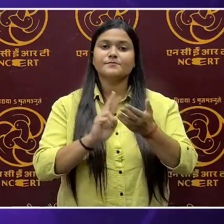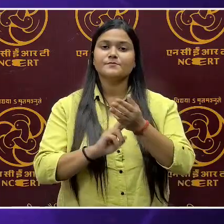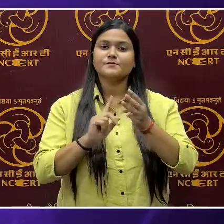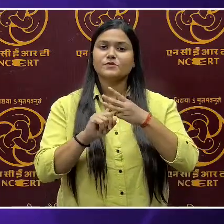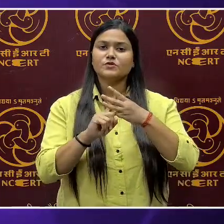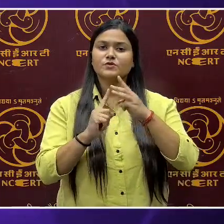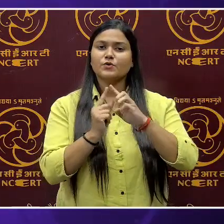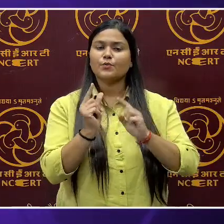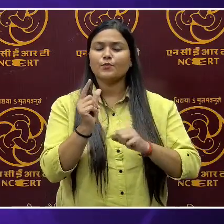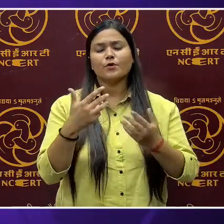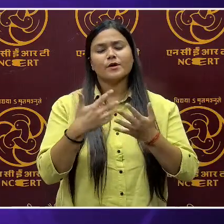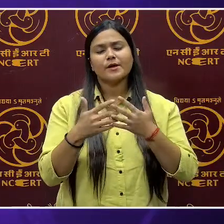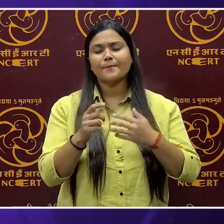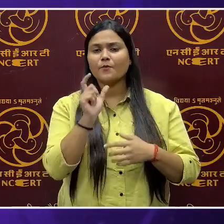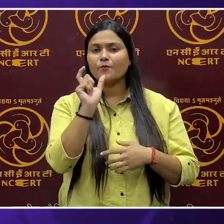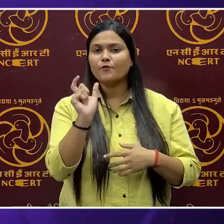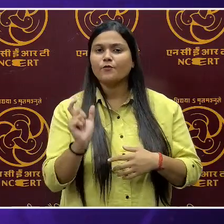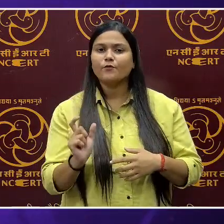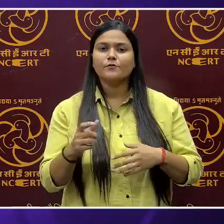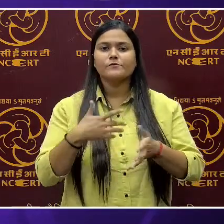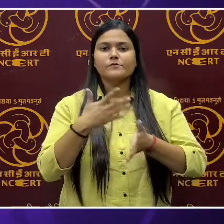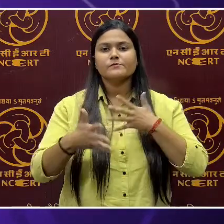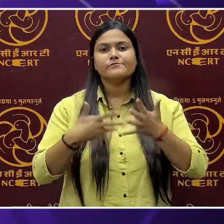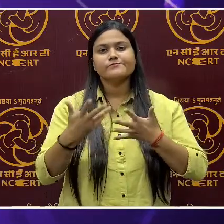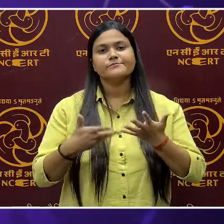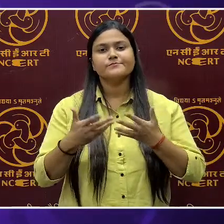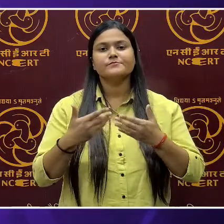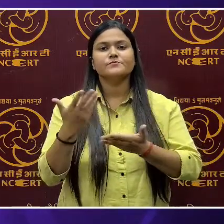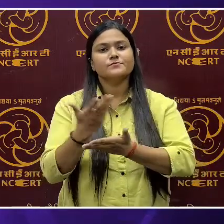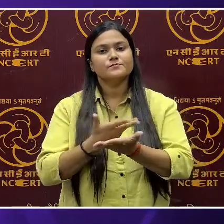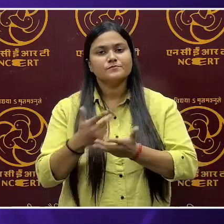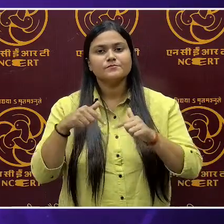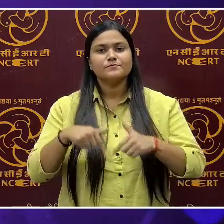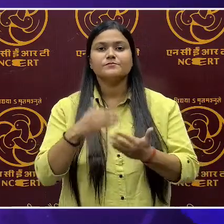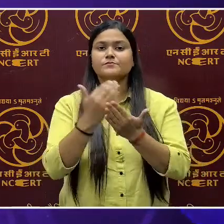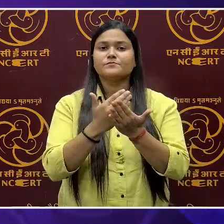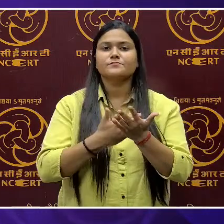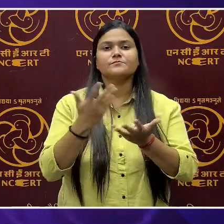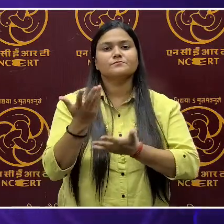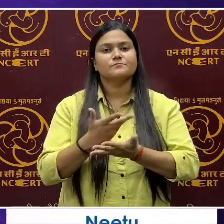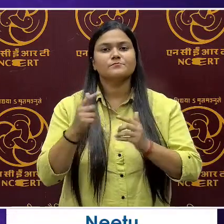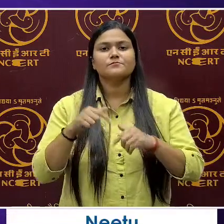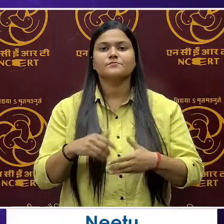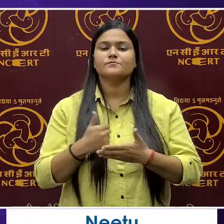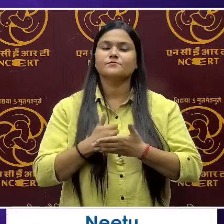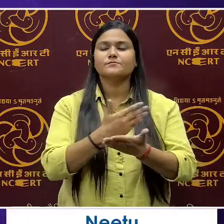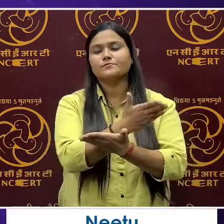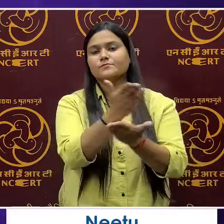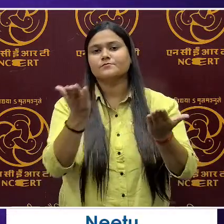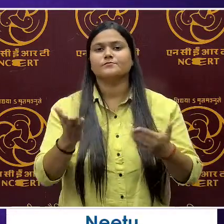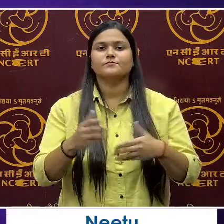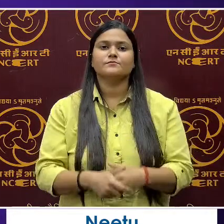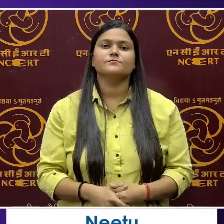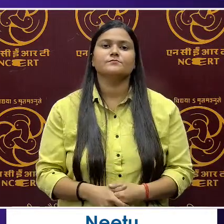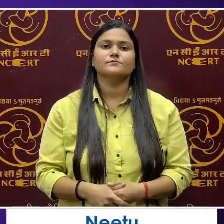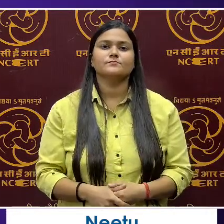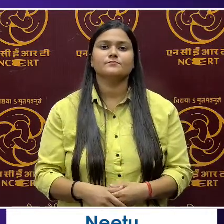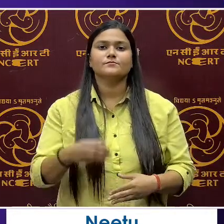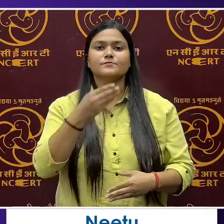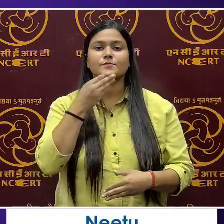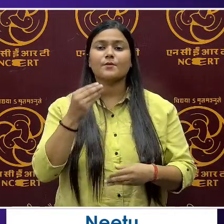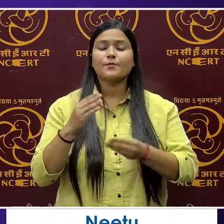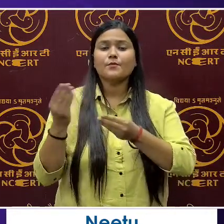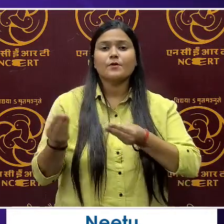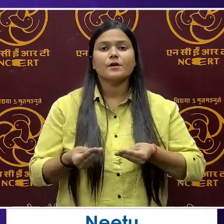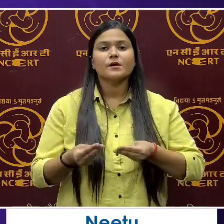interpreting each and every word that we are going to discuss in this program and she'll be helping you all. So let me please introduce